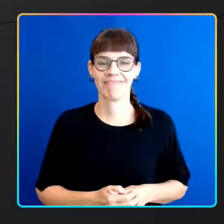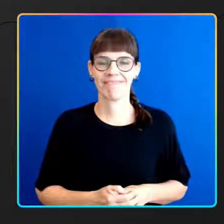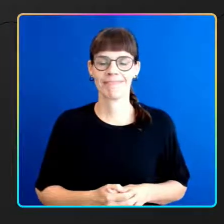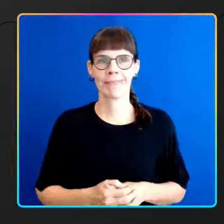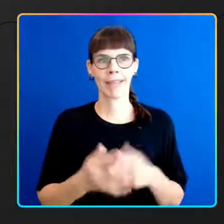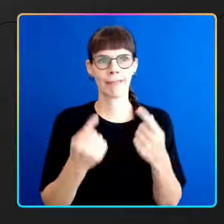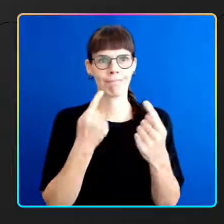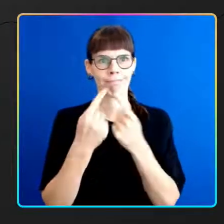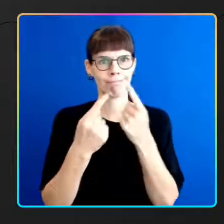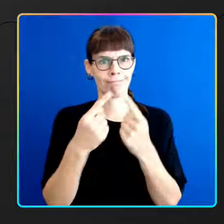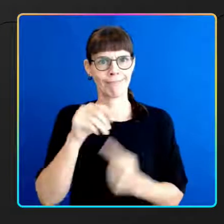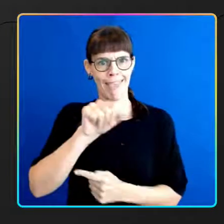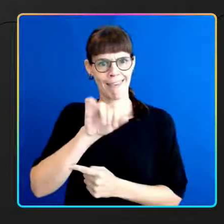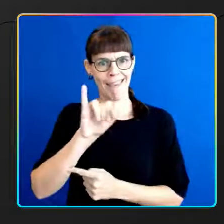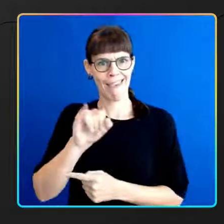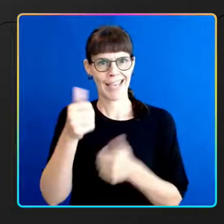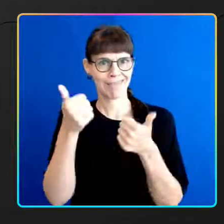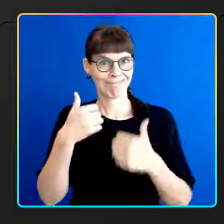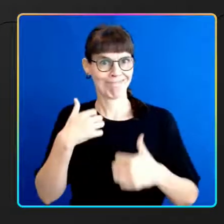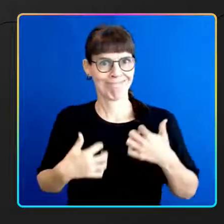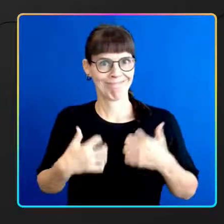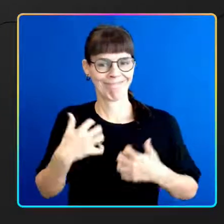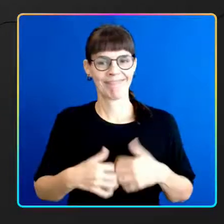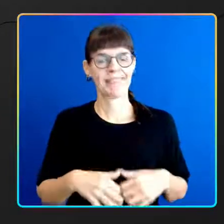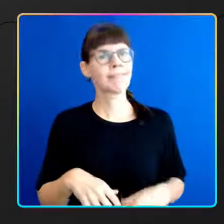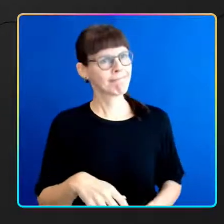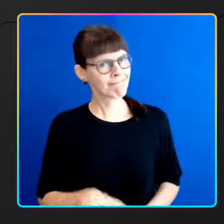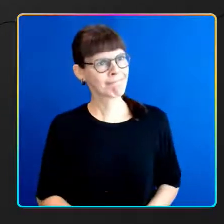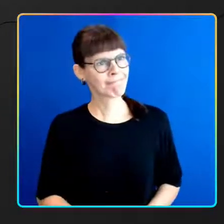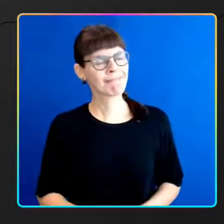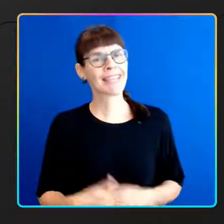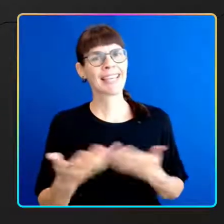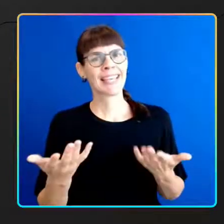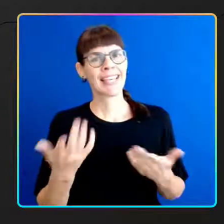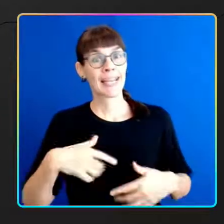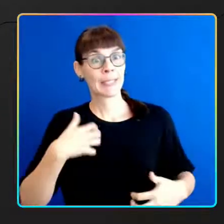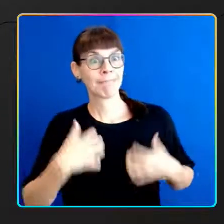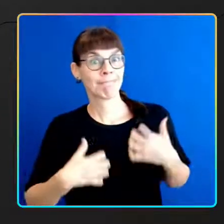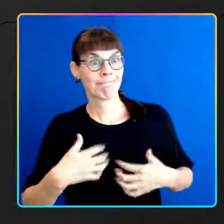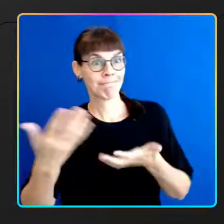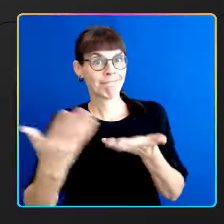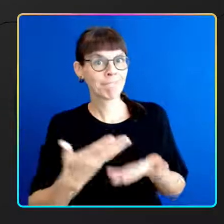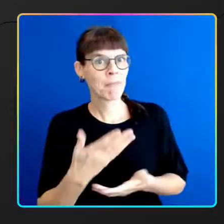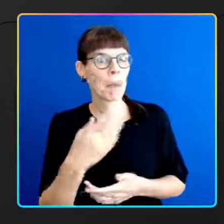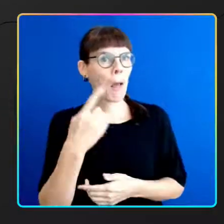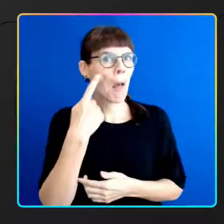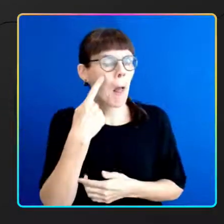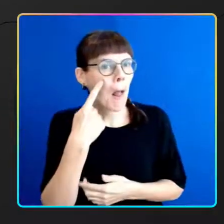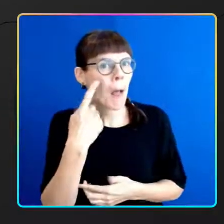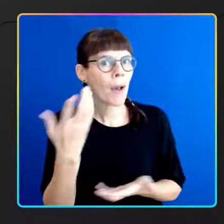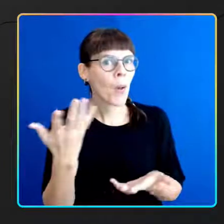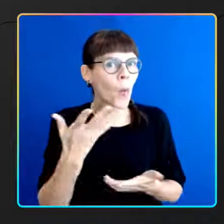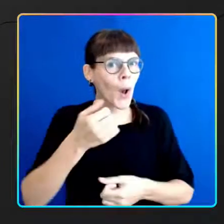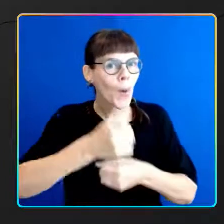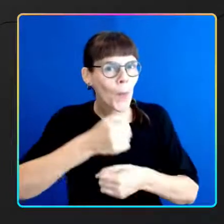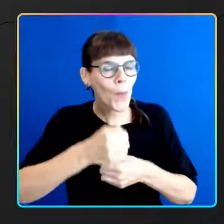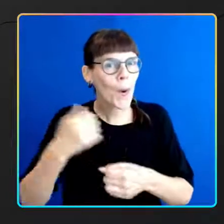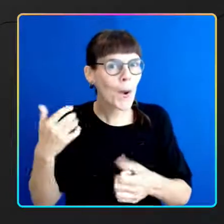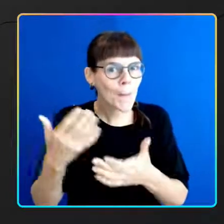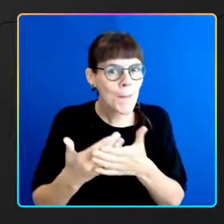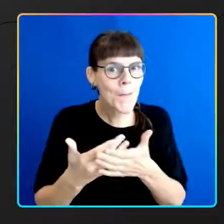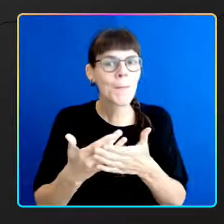AI. Yeah, I was going to say, we're very, very excited to hear from you. If people saw our holding slide, you're